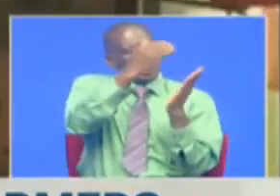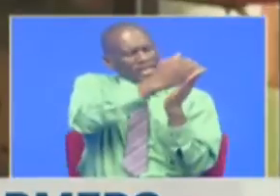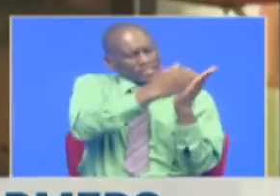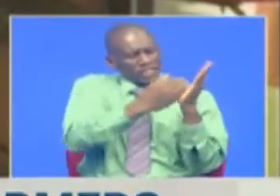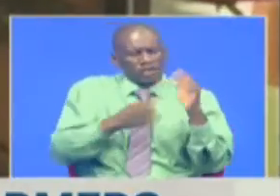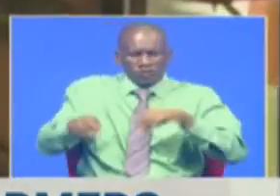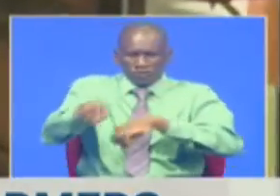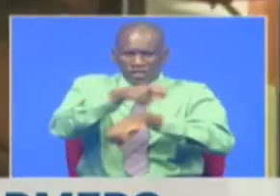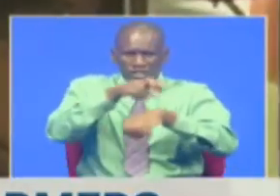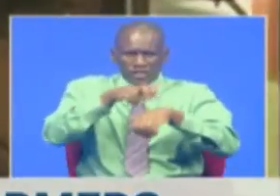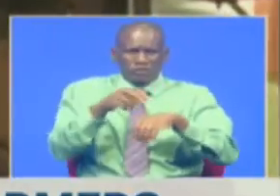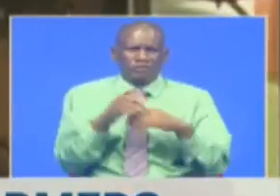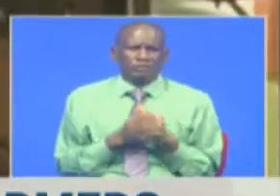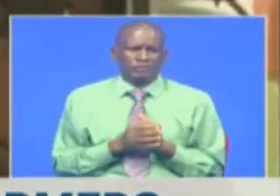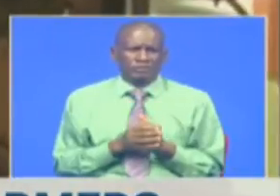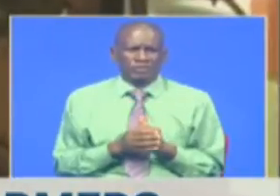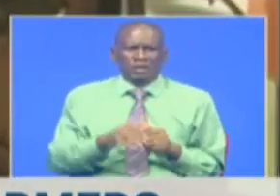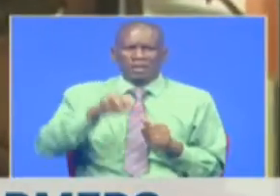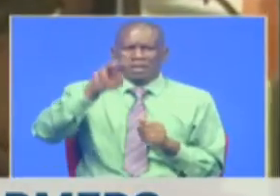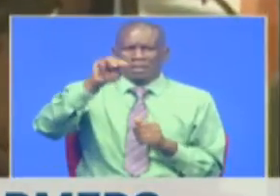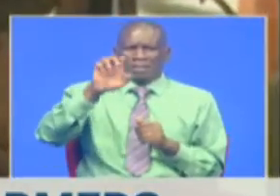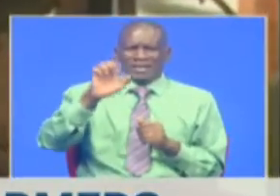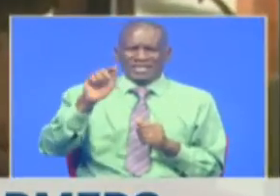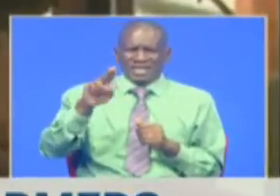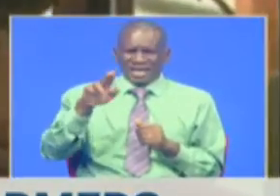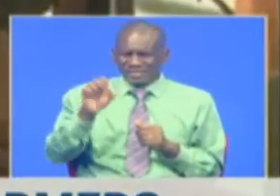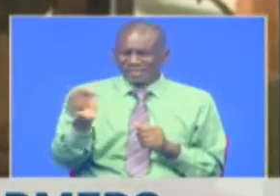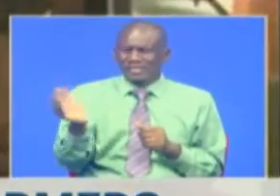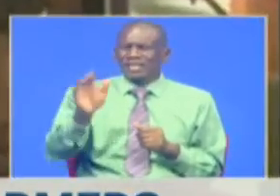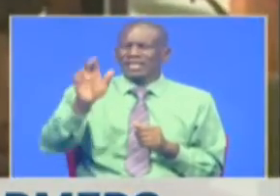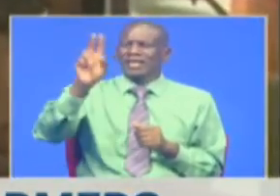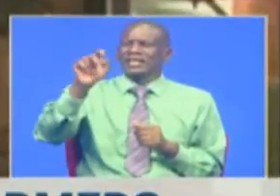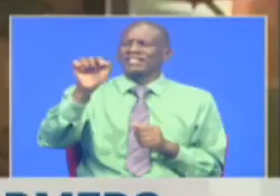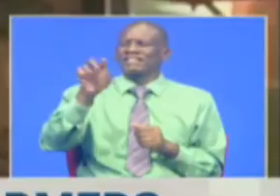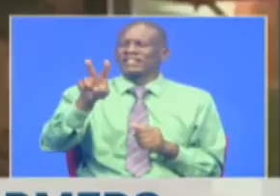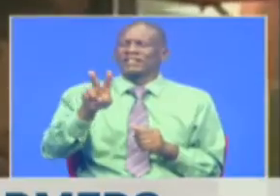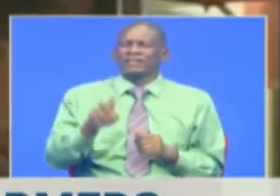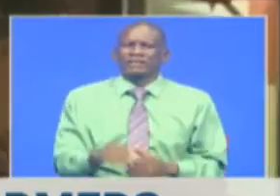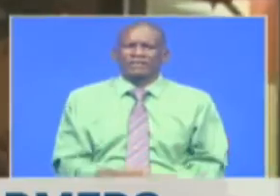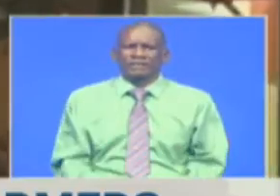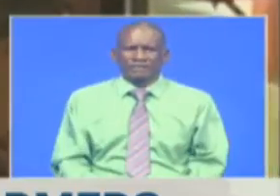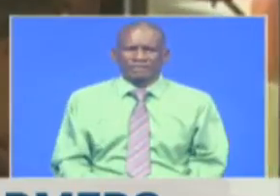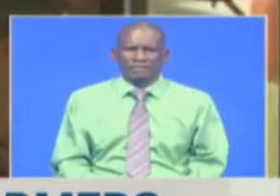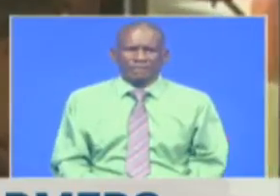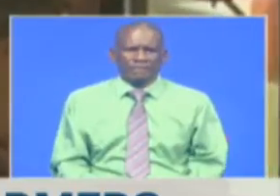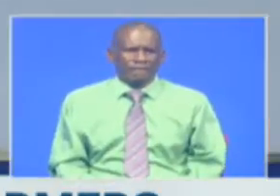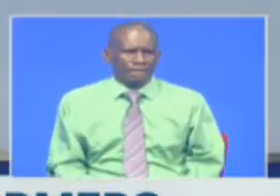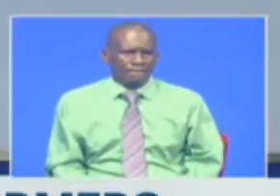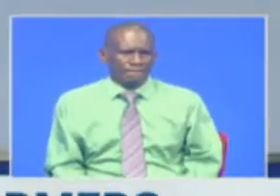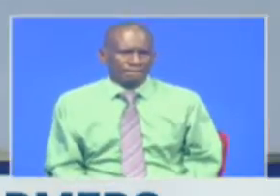nation. Milita Oletenges, NTV.